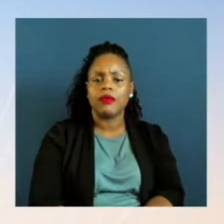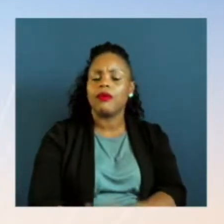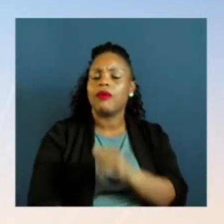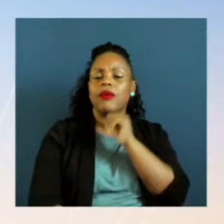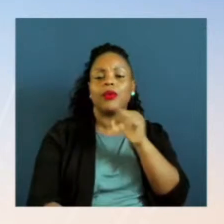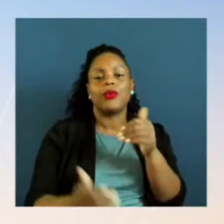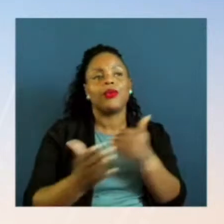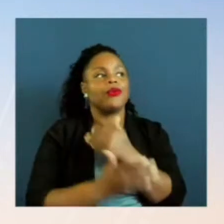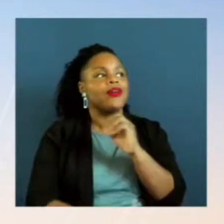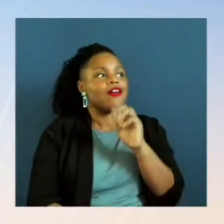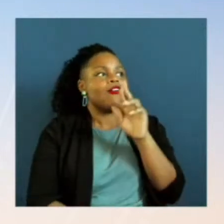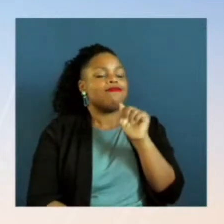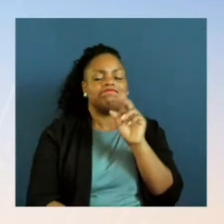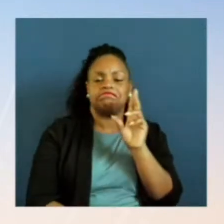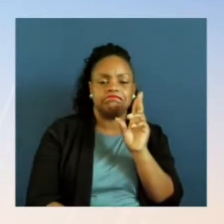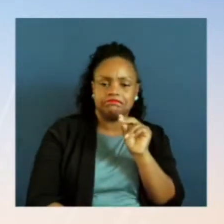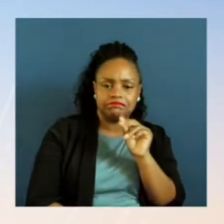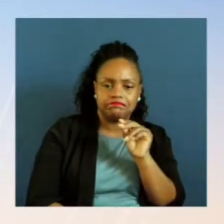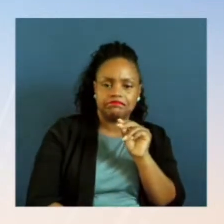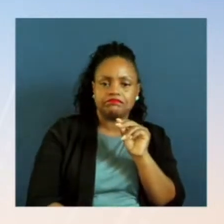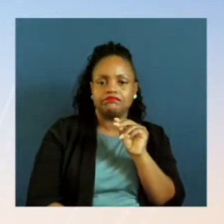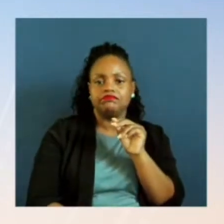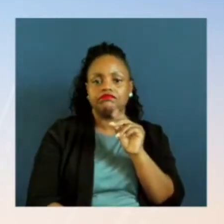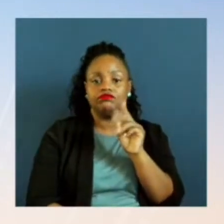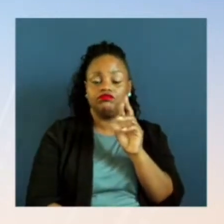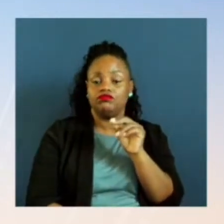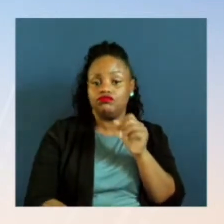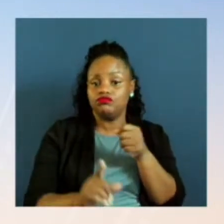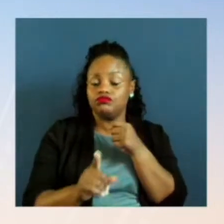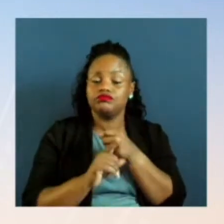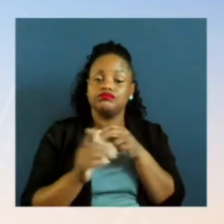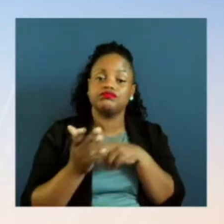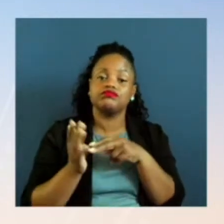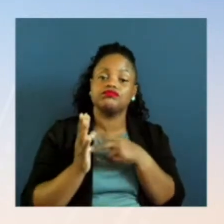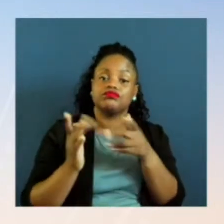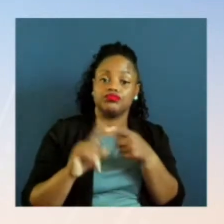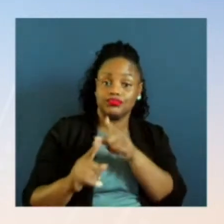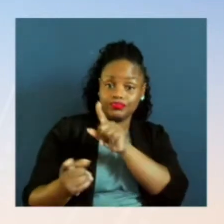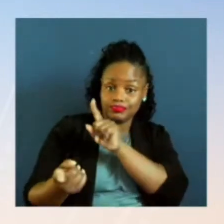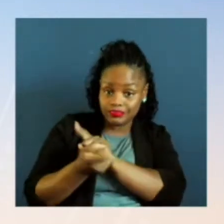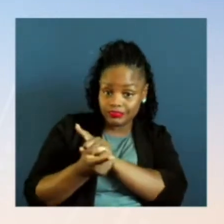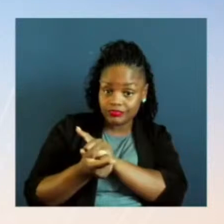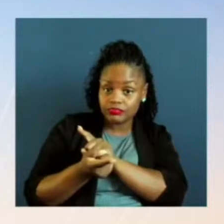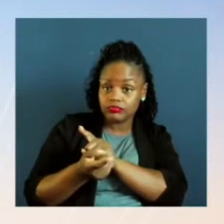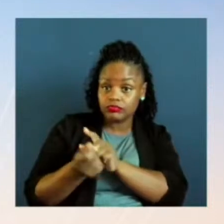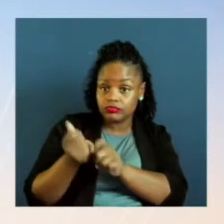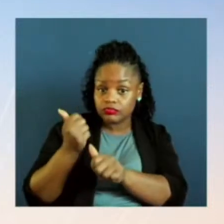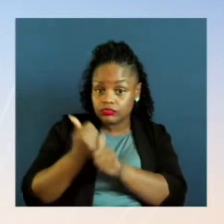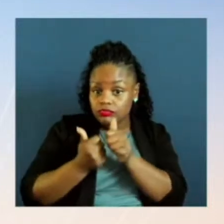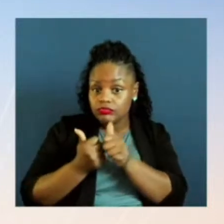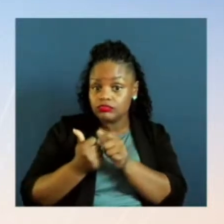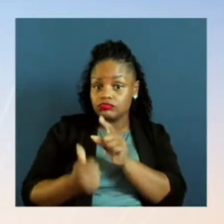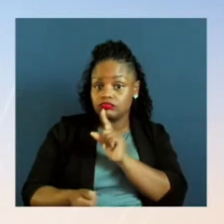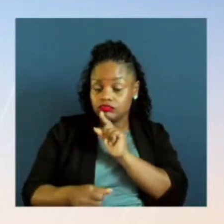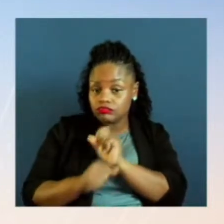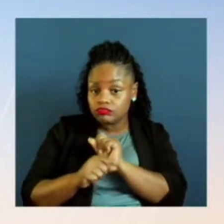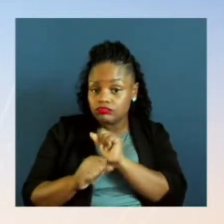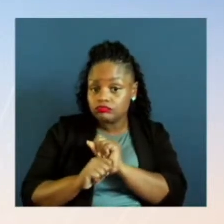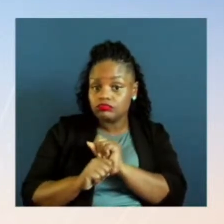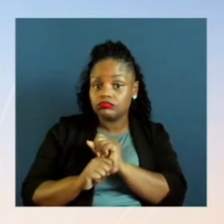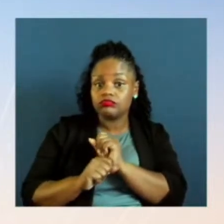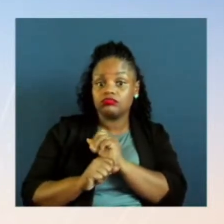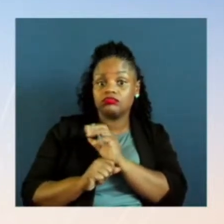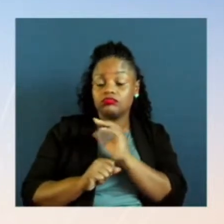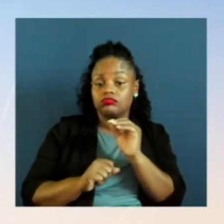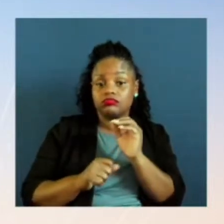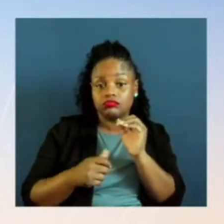threats where they are and ensure we're taking steps to address them in coordination with the global community, of course. I will say that the United